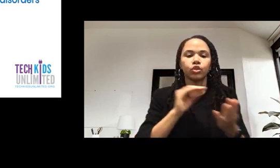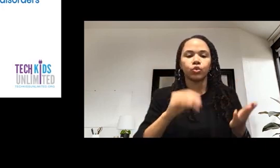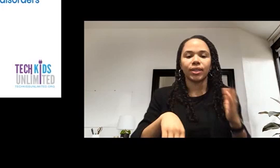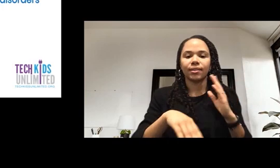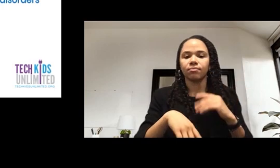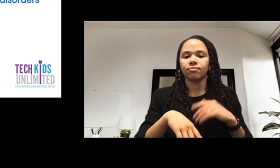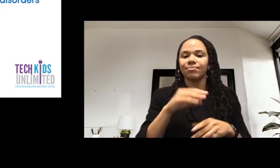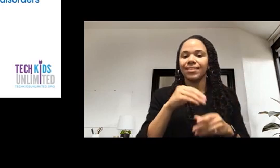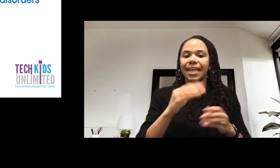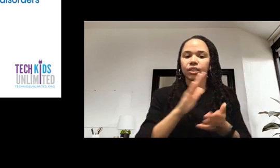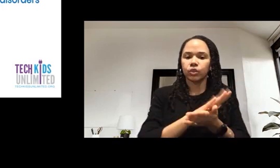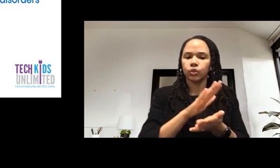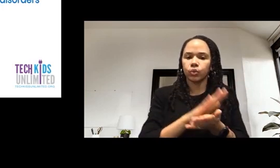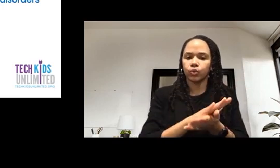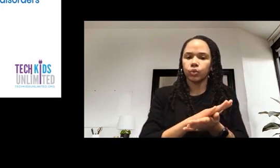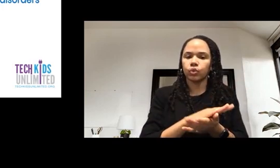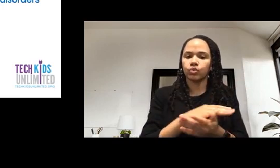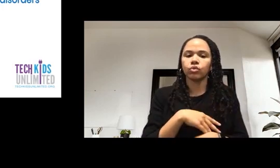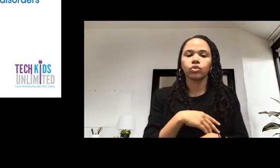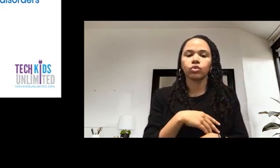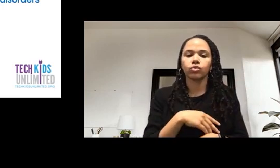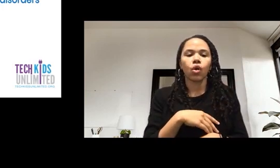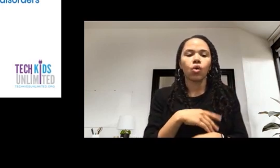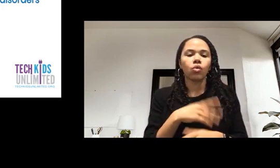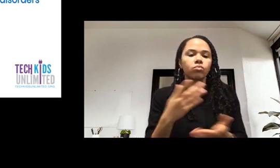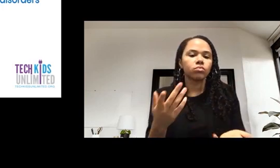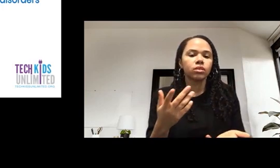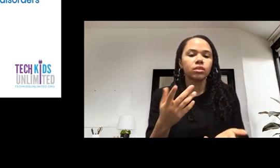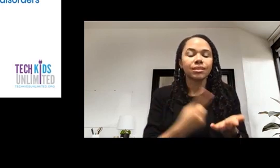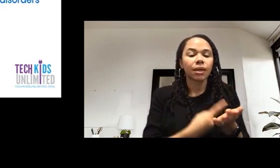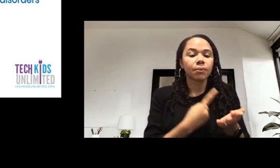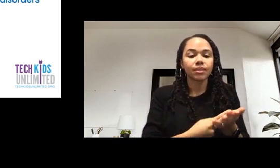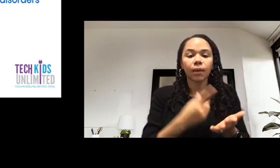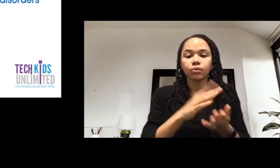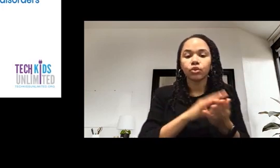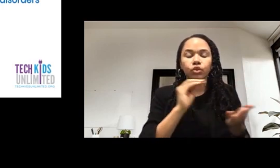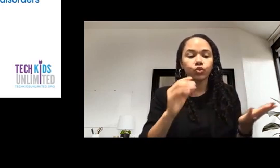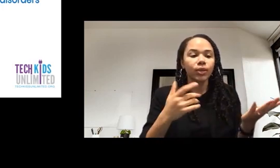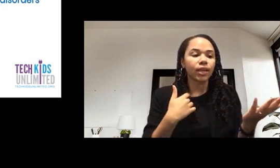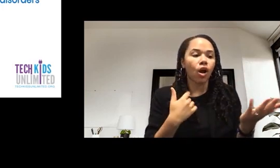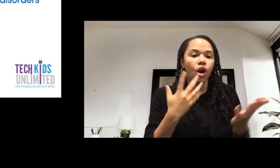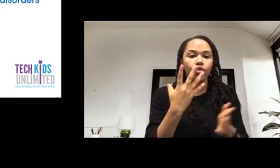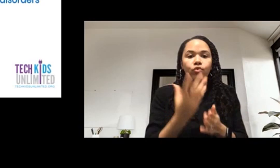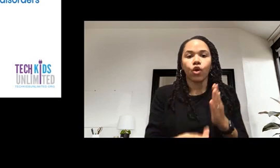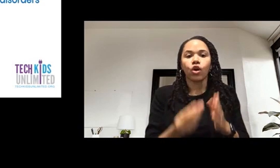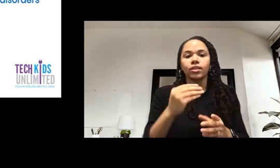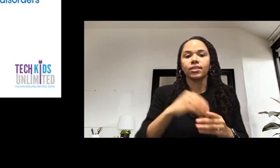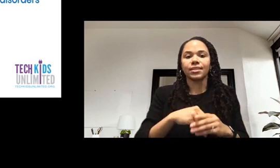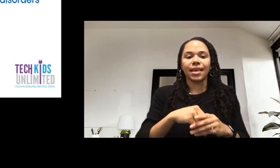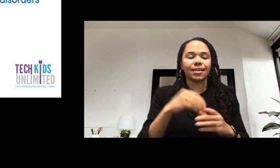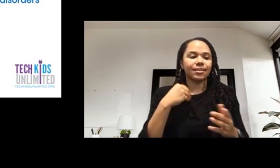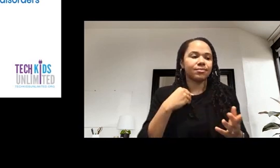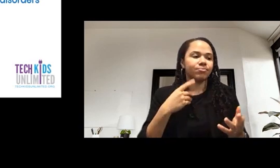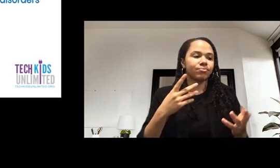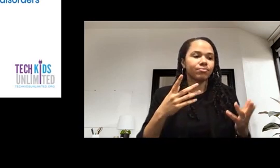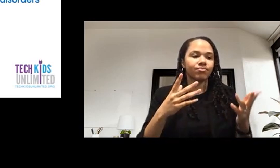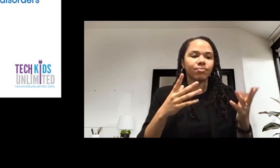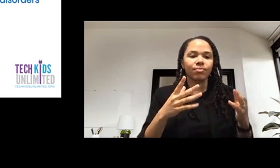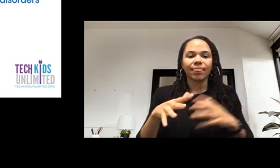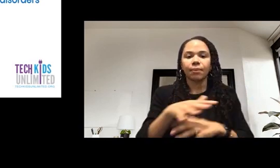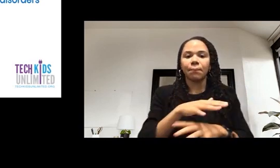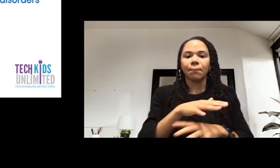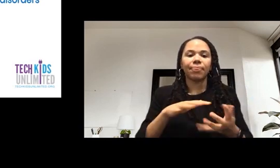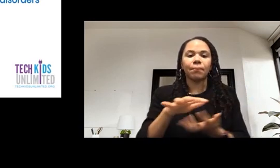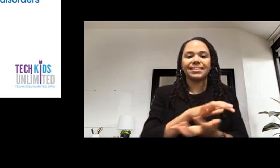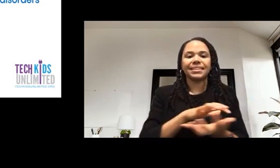they get lost in the shuffle. They're misinterpreted as disinterested, as defiant, as lazy, as